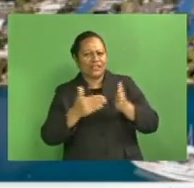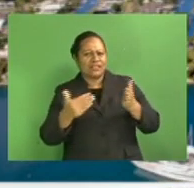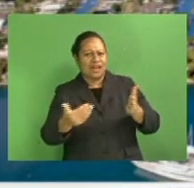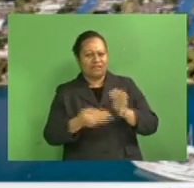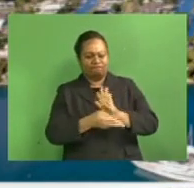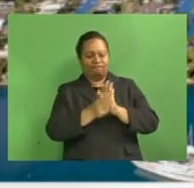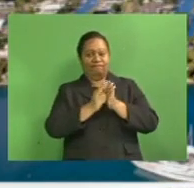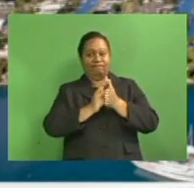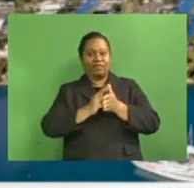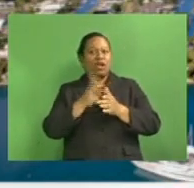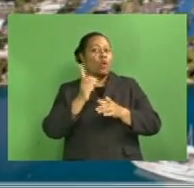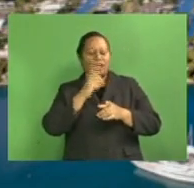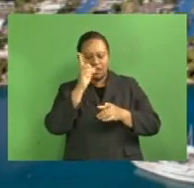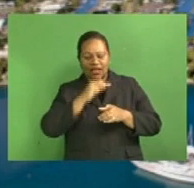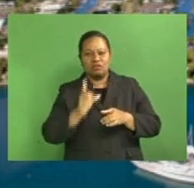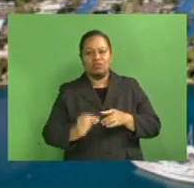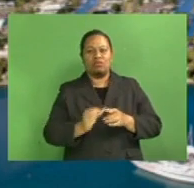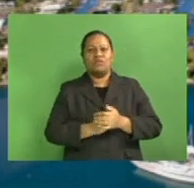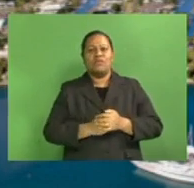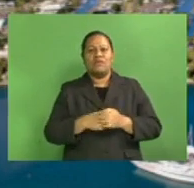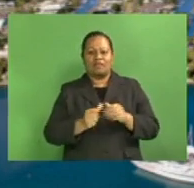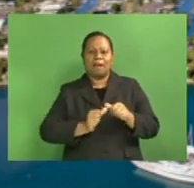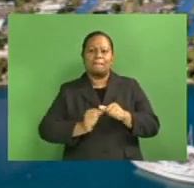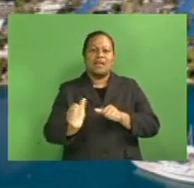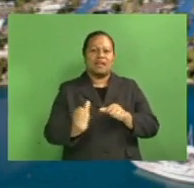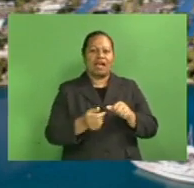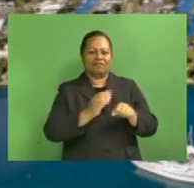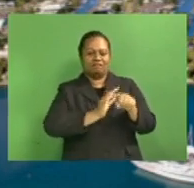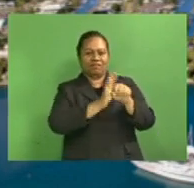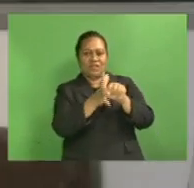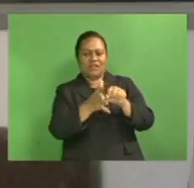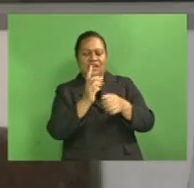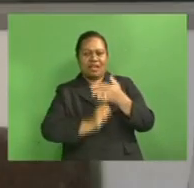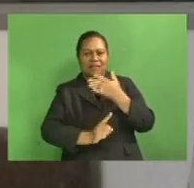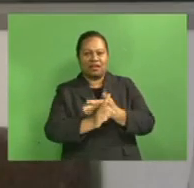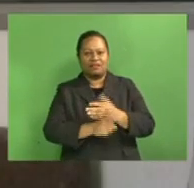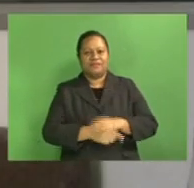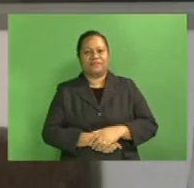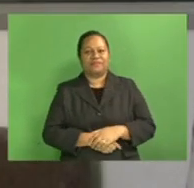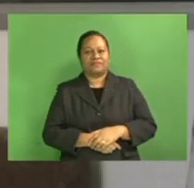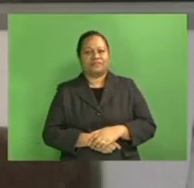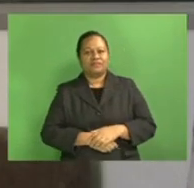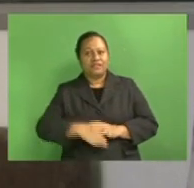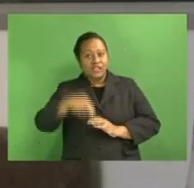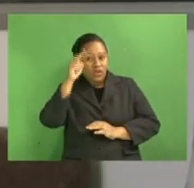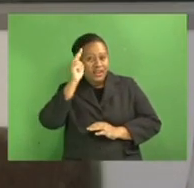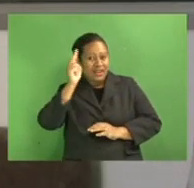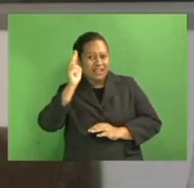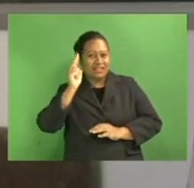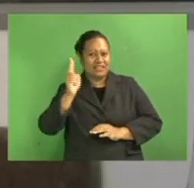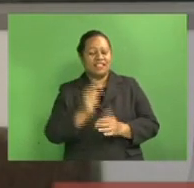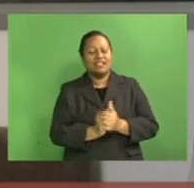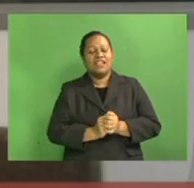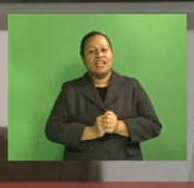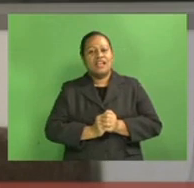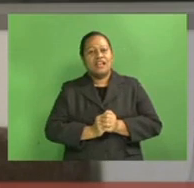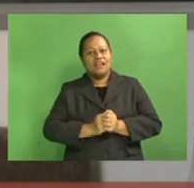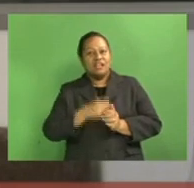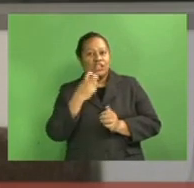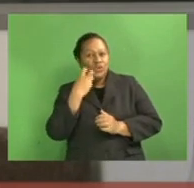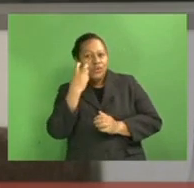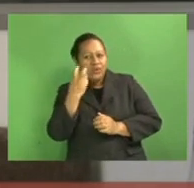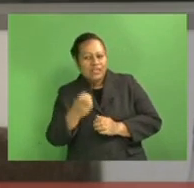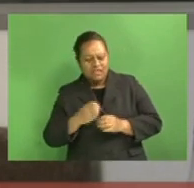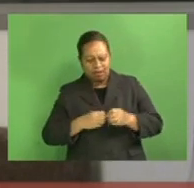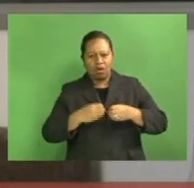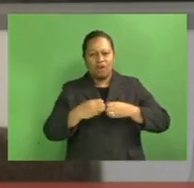recovery plans and what they can be done better after COVID-19. The National Tourism Office and responsible